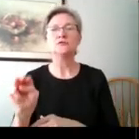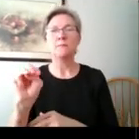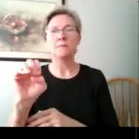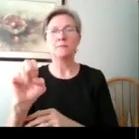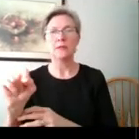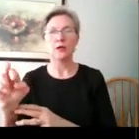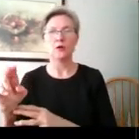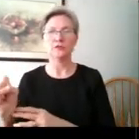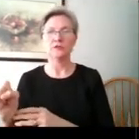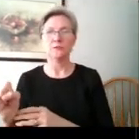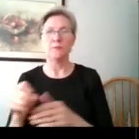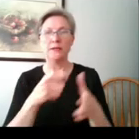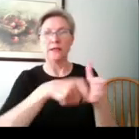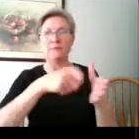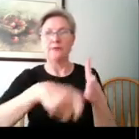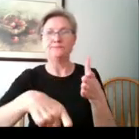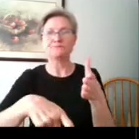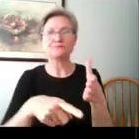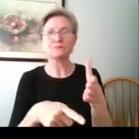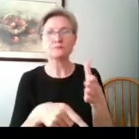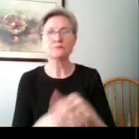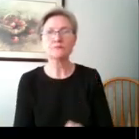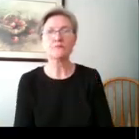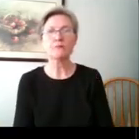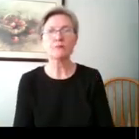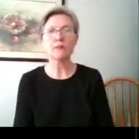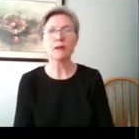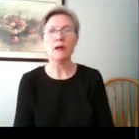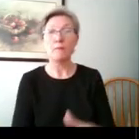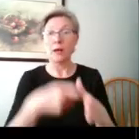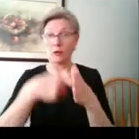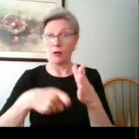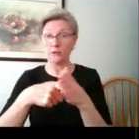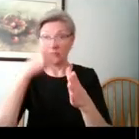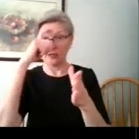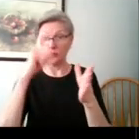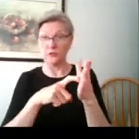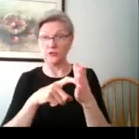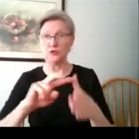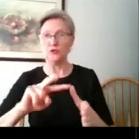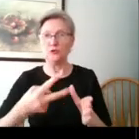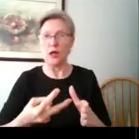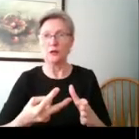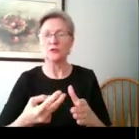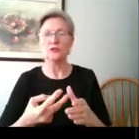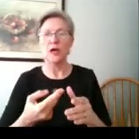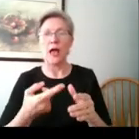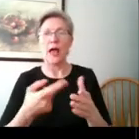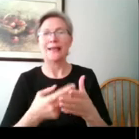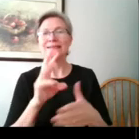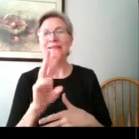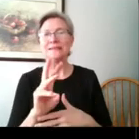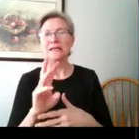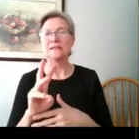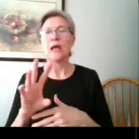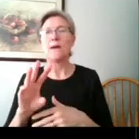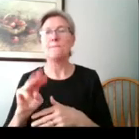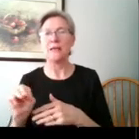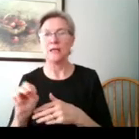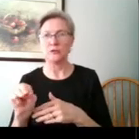So here's my table, right? My cost, I notice, is $2. For $2, I get 6